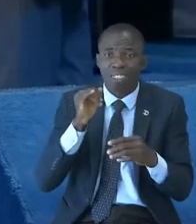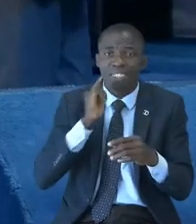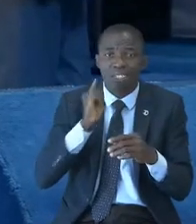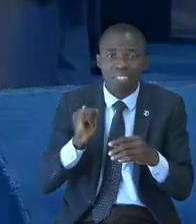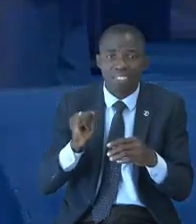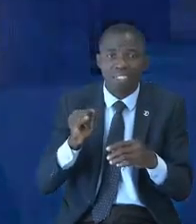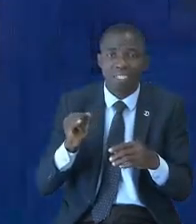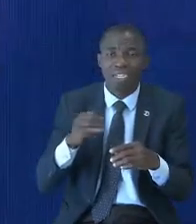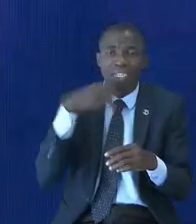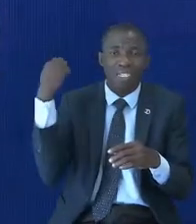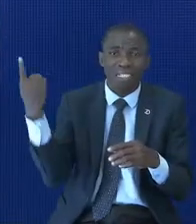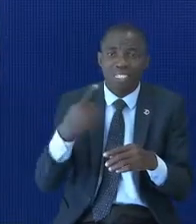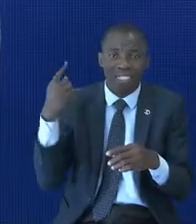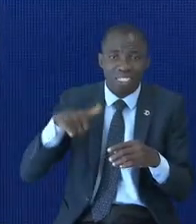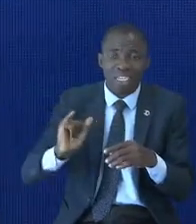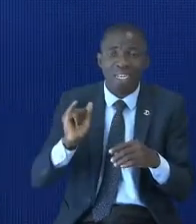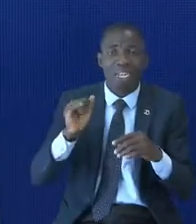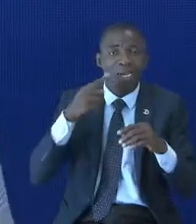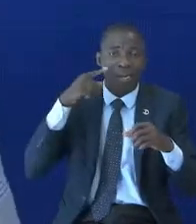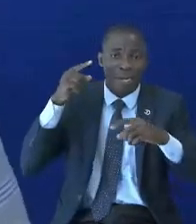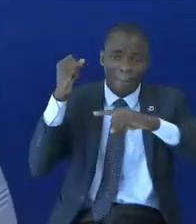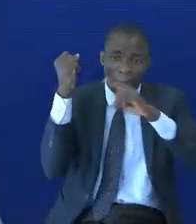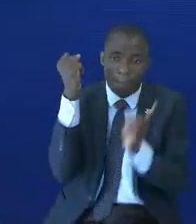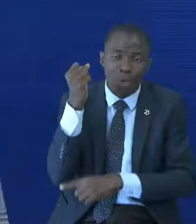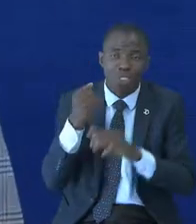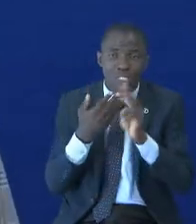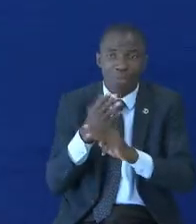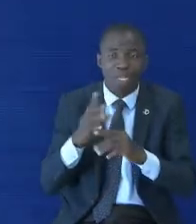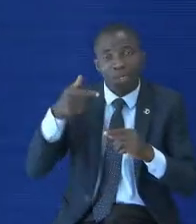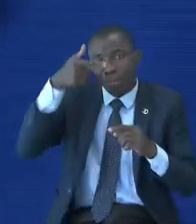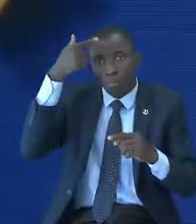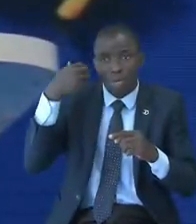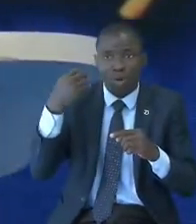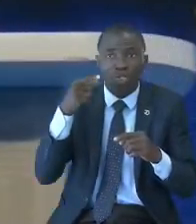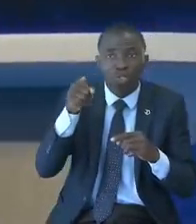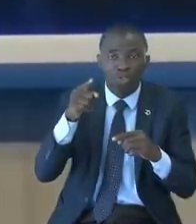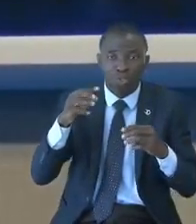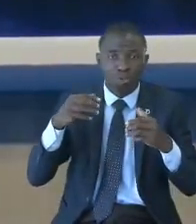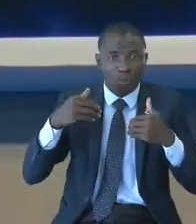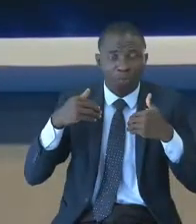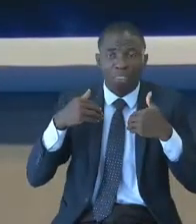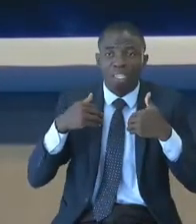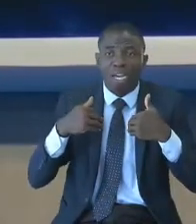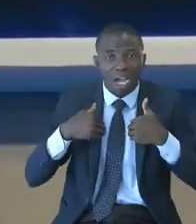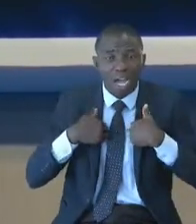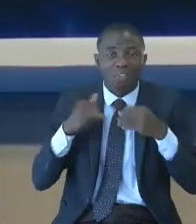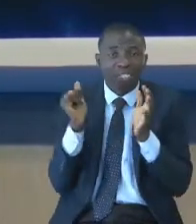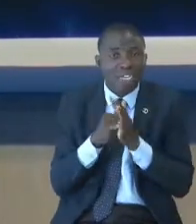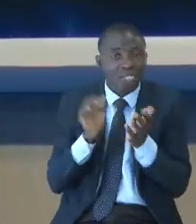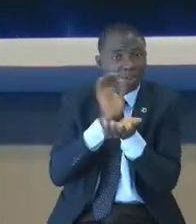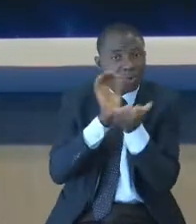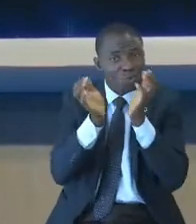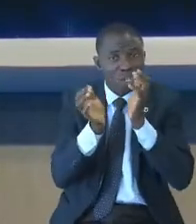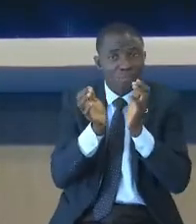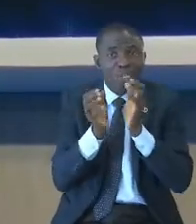is eternal punishment. And because you have that conviction, and you are